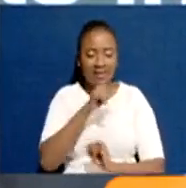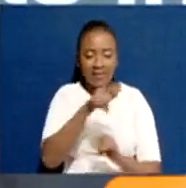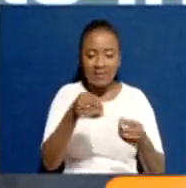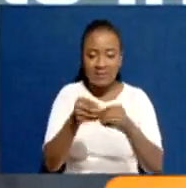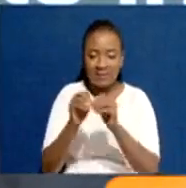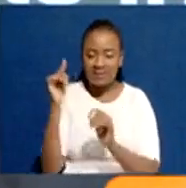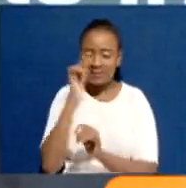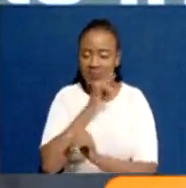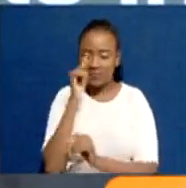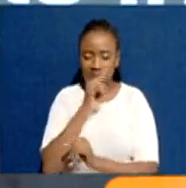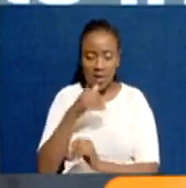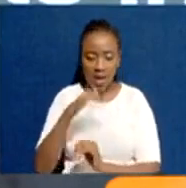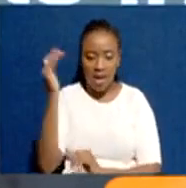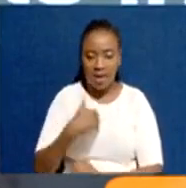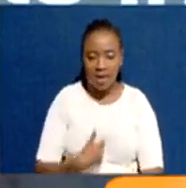dangerous